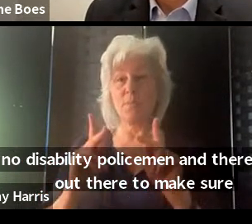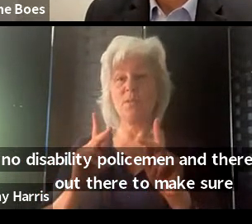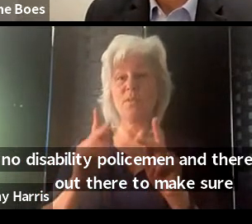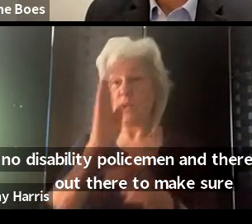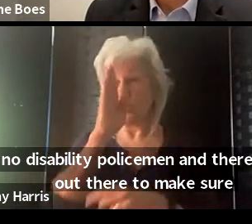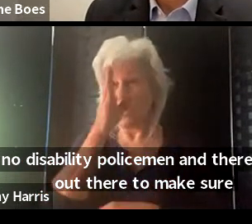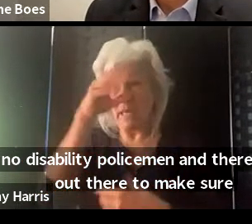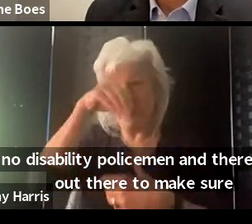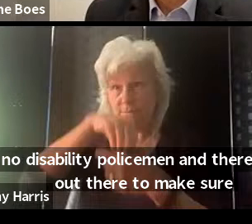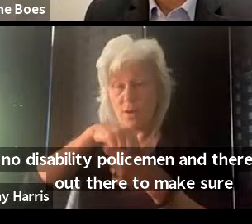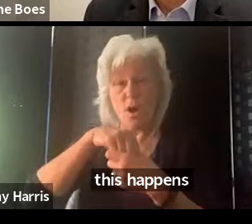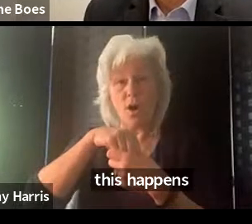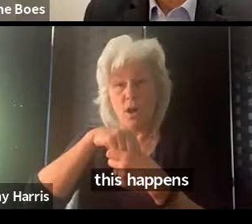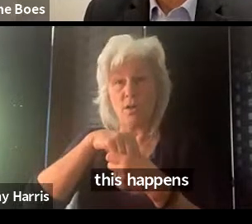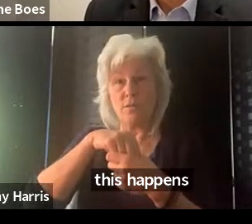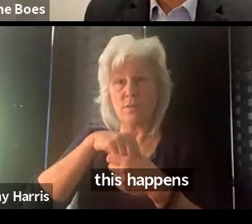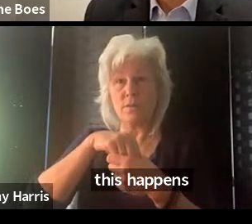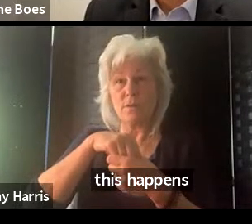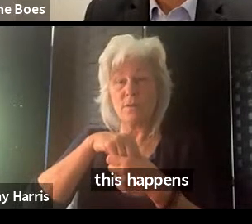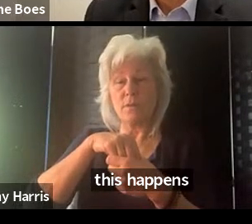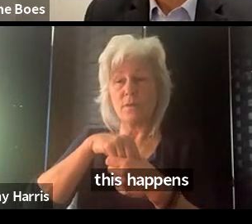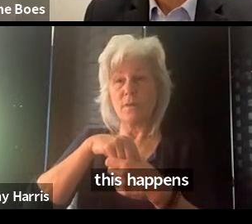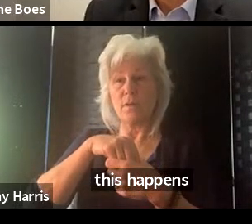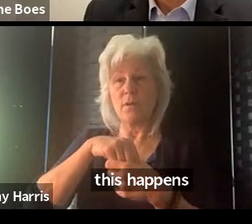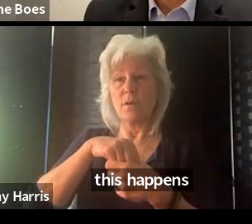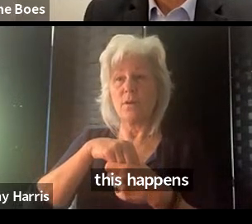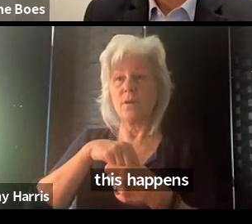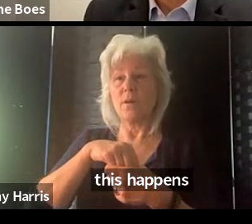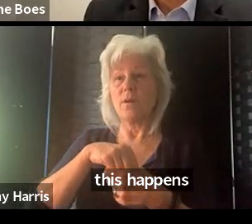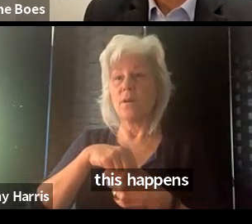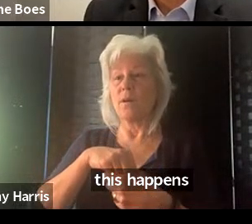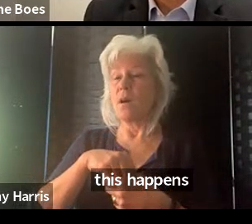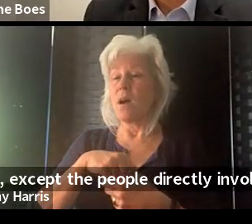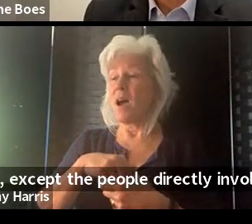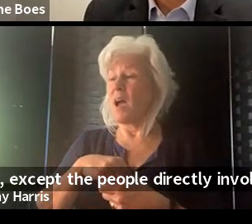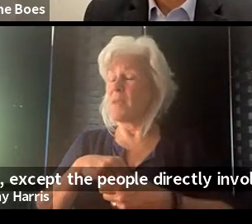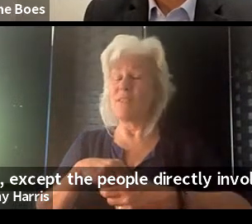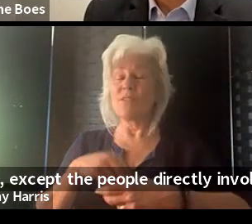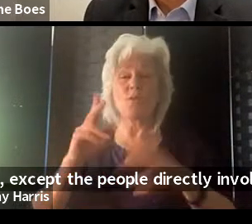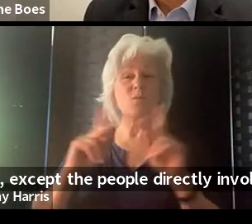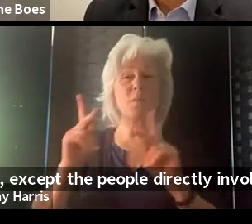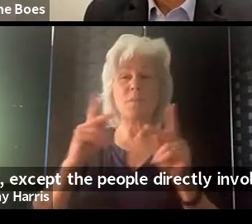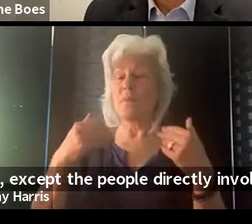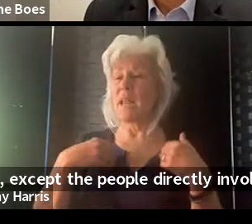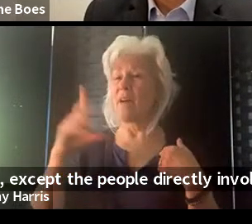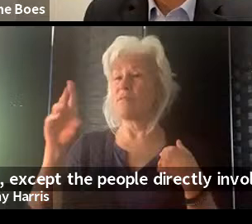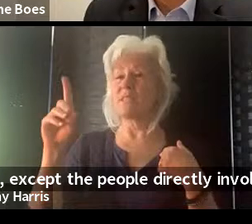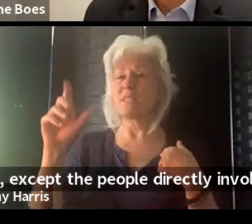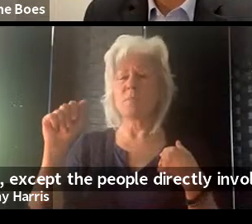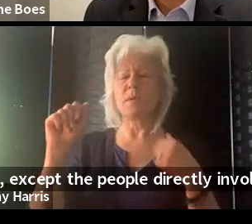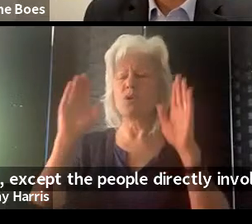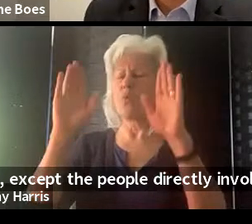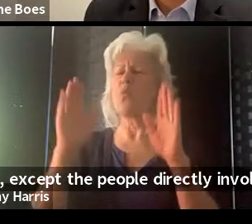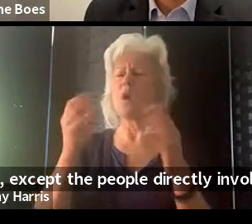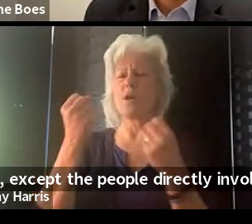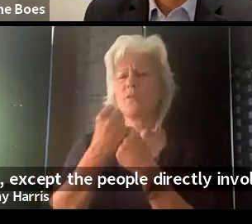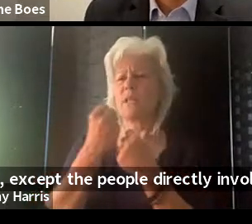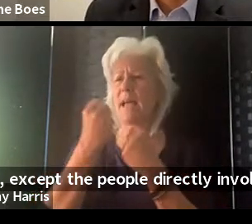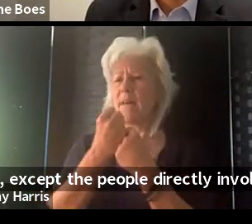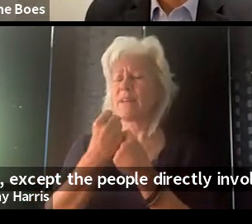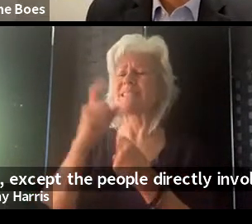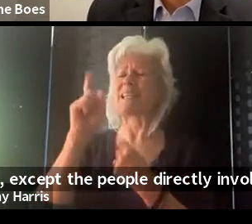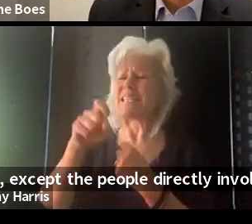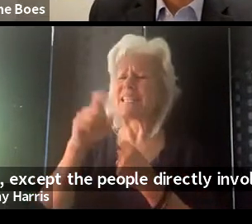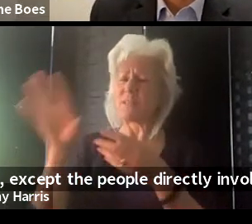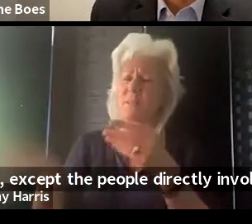involved. Individuals who experience disability are wonderful advocates themselves and need to be incorporated in this movement.